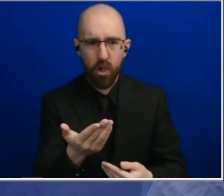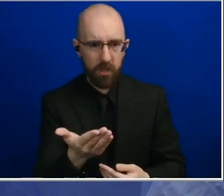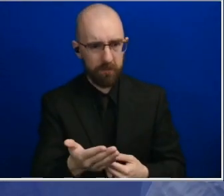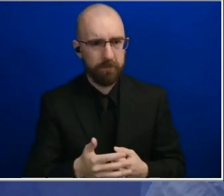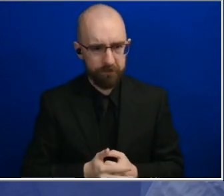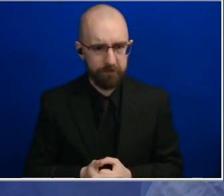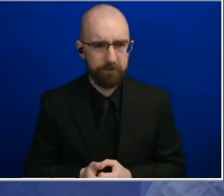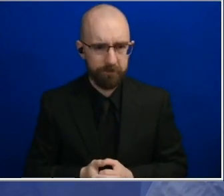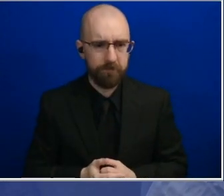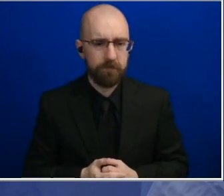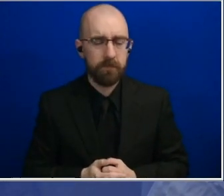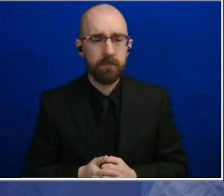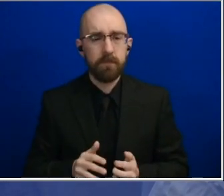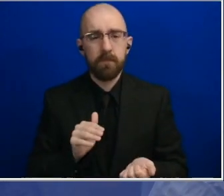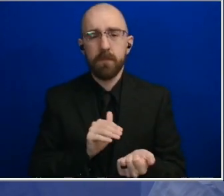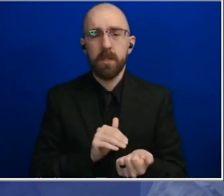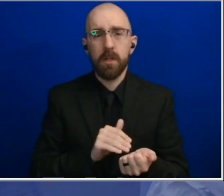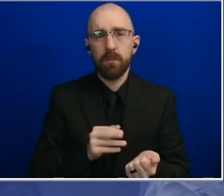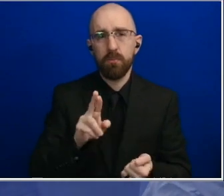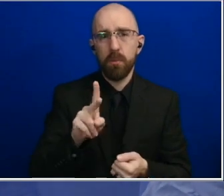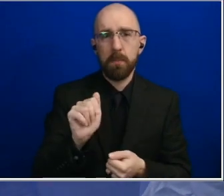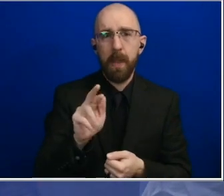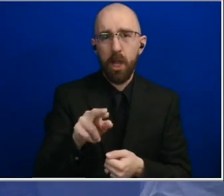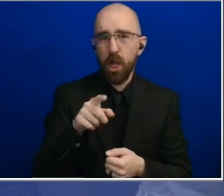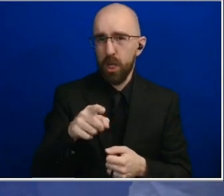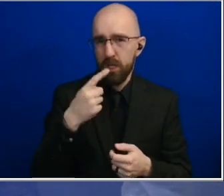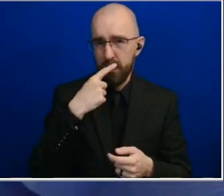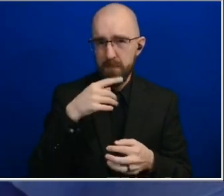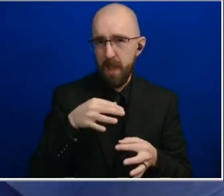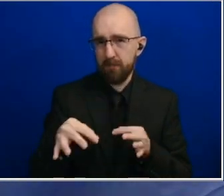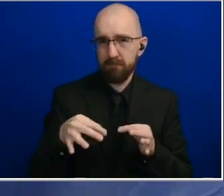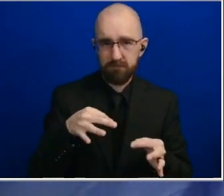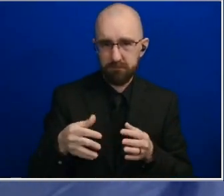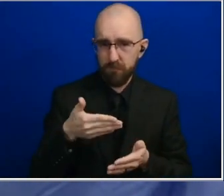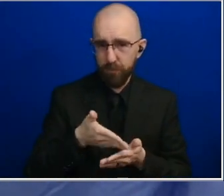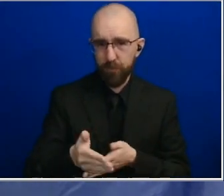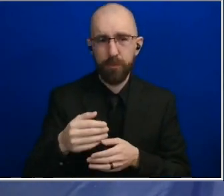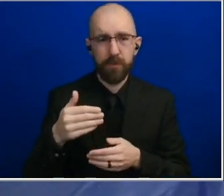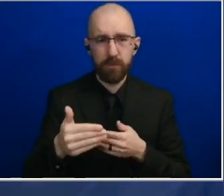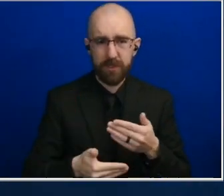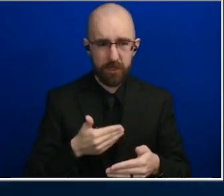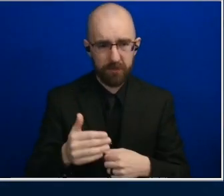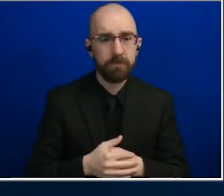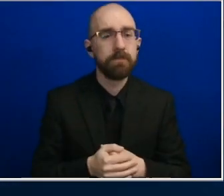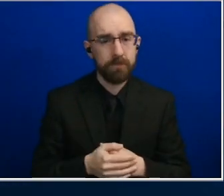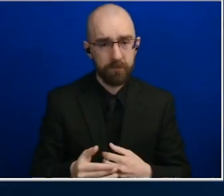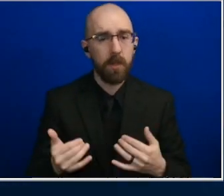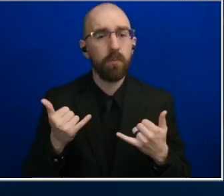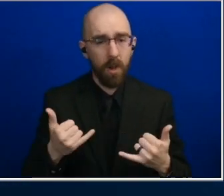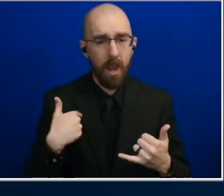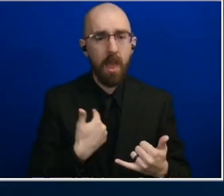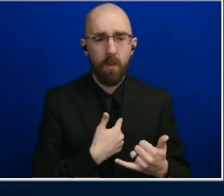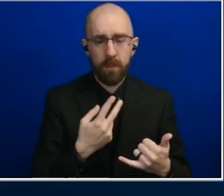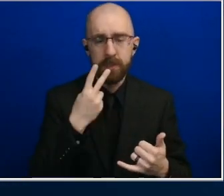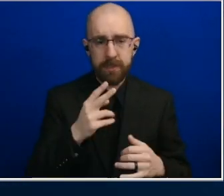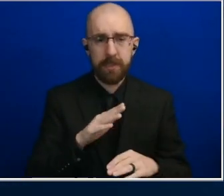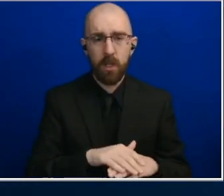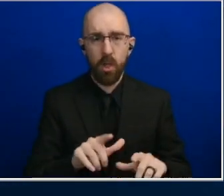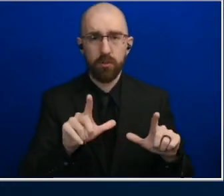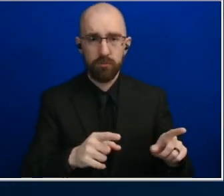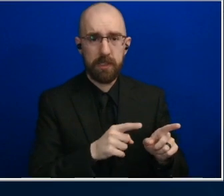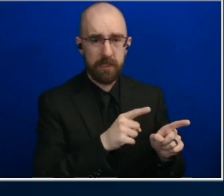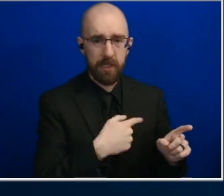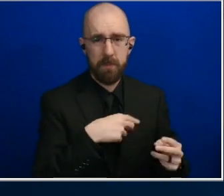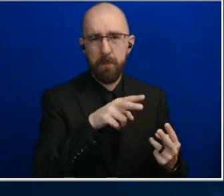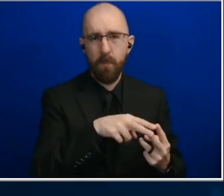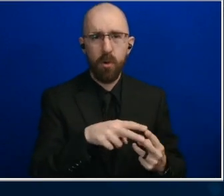Dr. Brubaker, can you walk us through this procedure? Yeah, so right now we're seeing on screen one of my partners, Dr. Brent